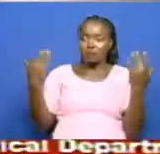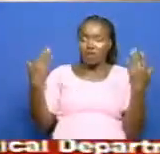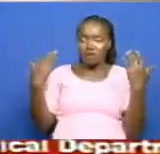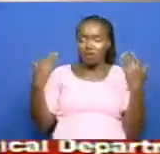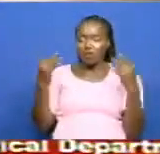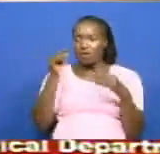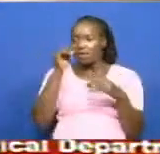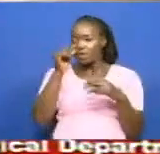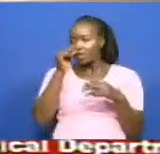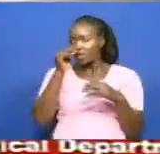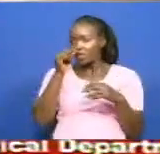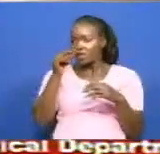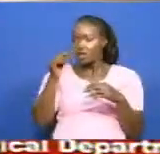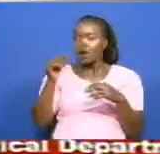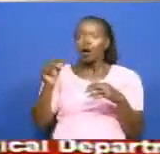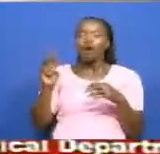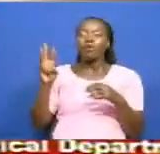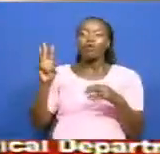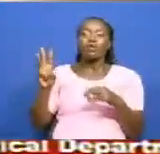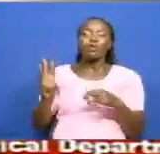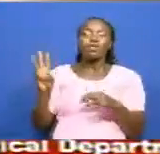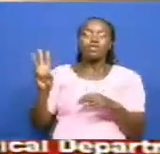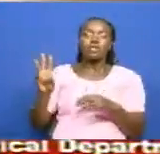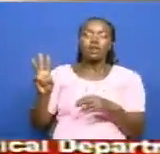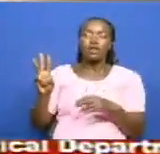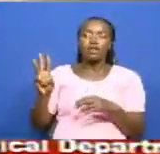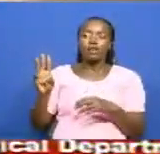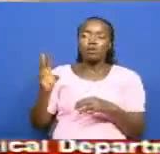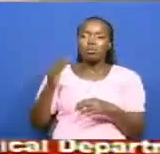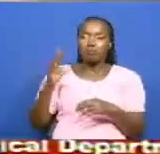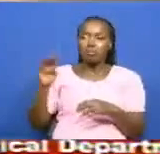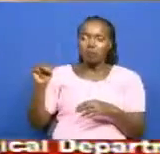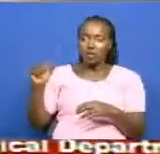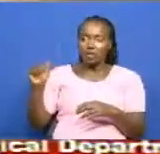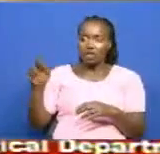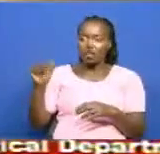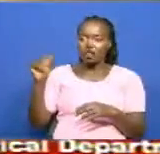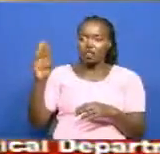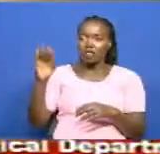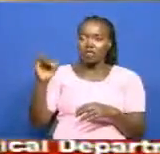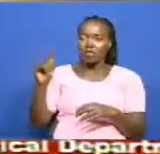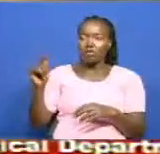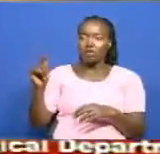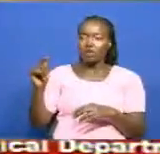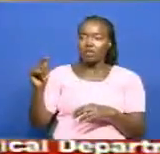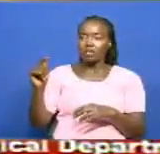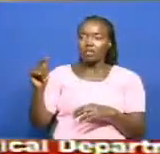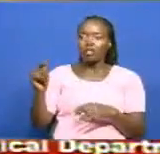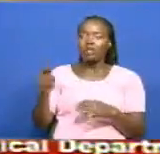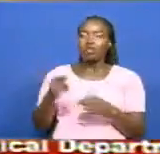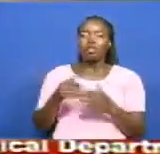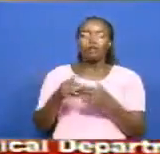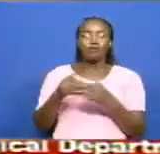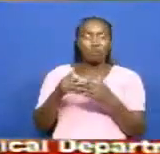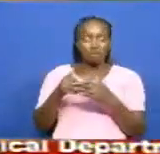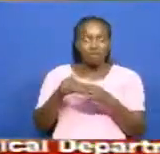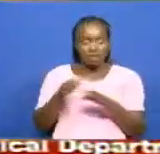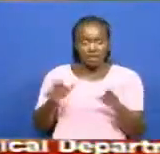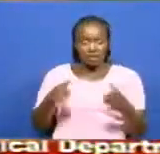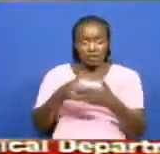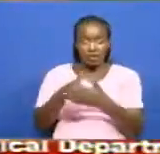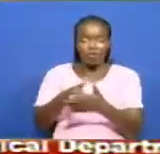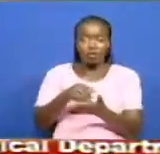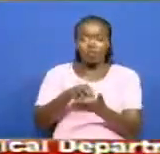Nyeri. Wajir, Marsabit, Garissa, Sololo areas on the coastal strip will experience scattered wet conditions during the morning